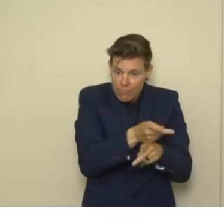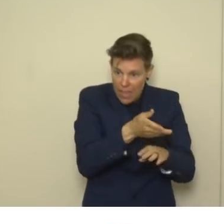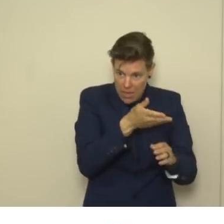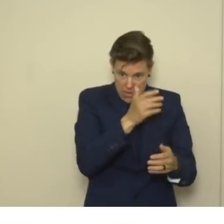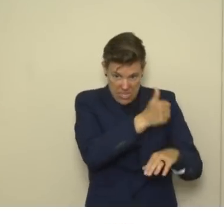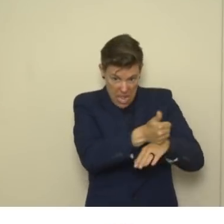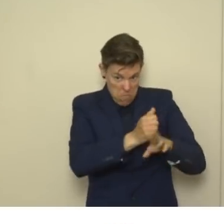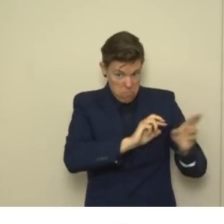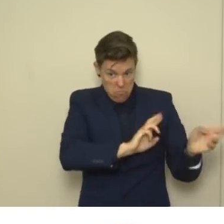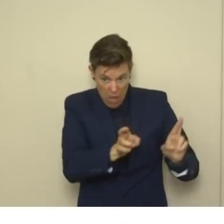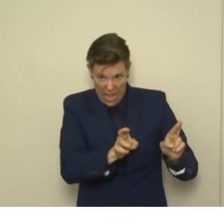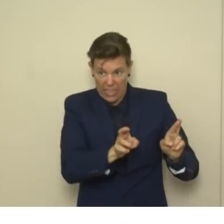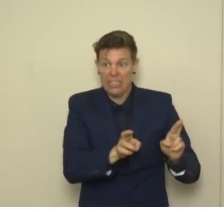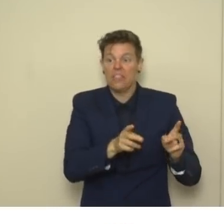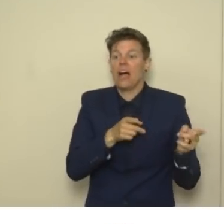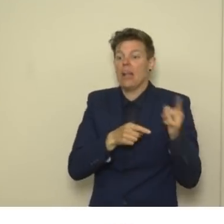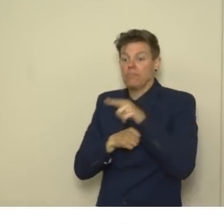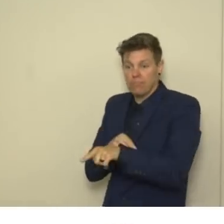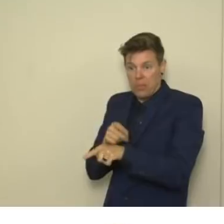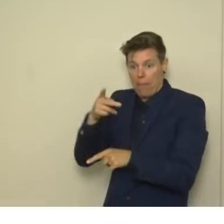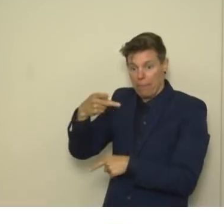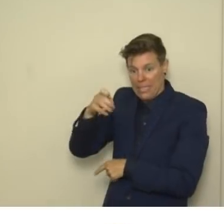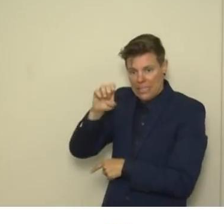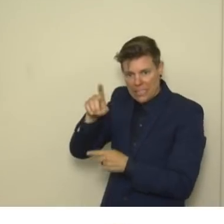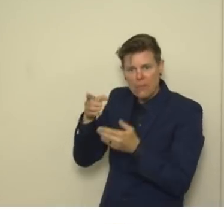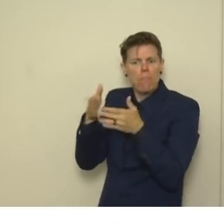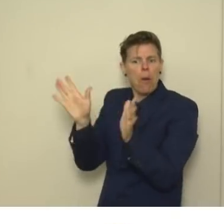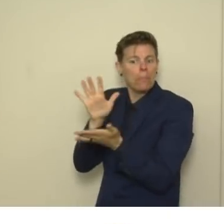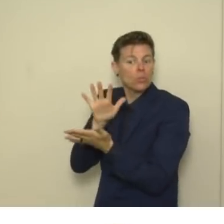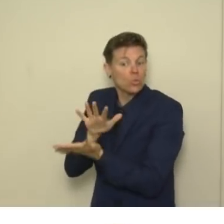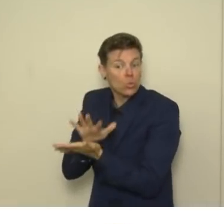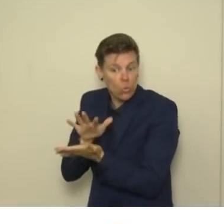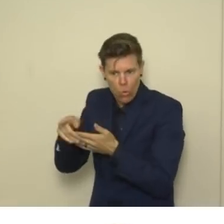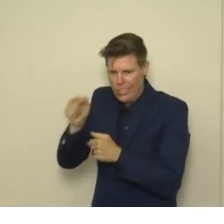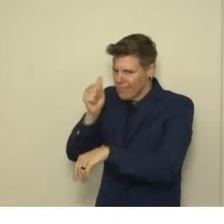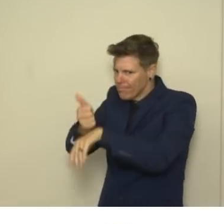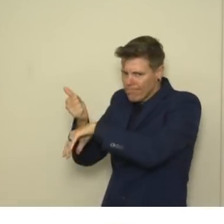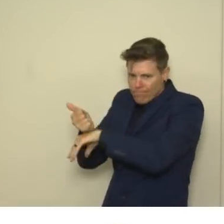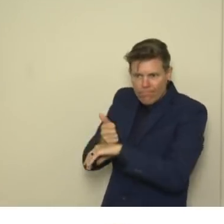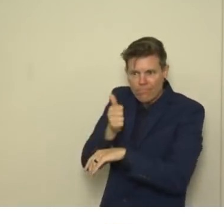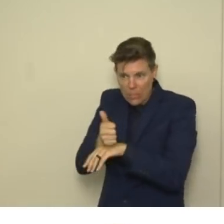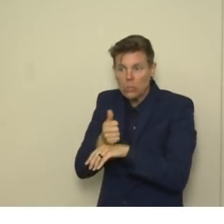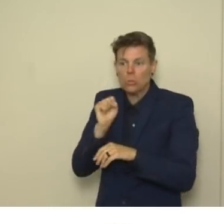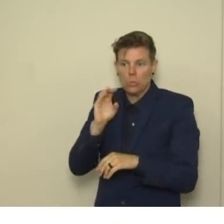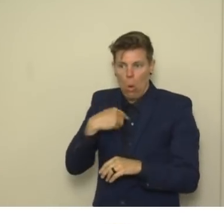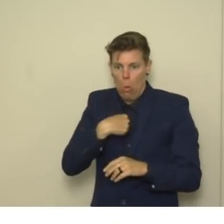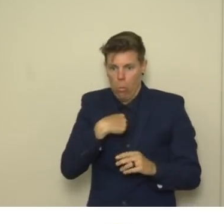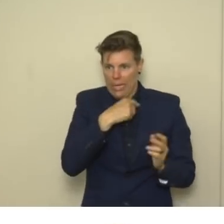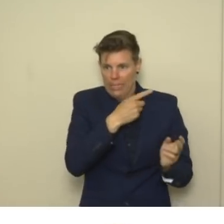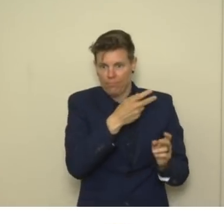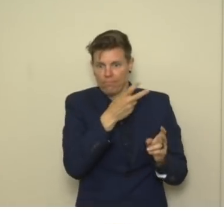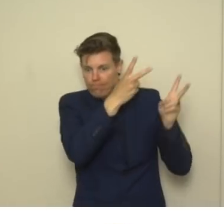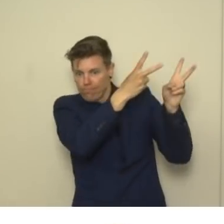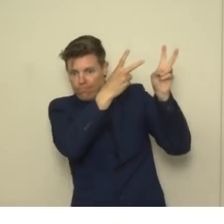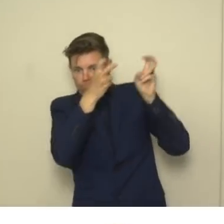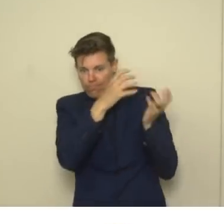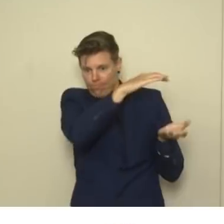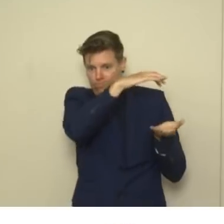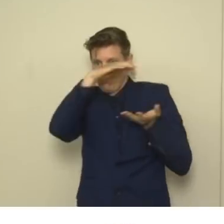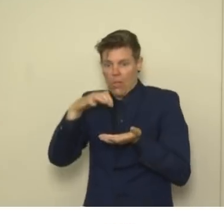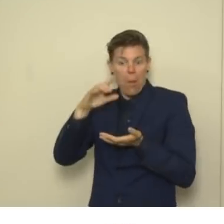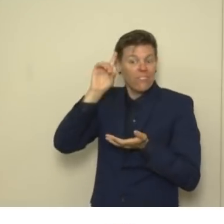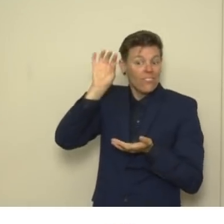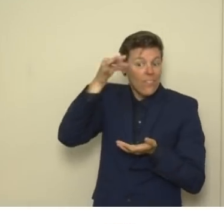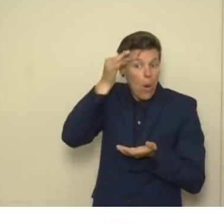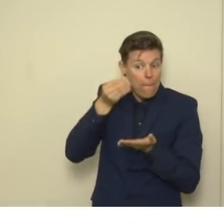diligently to make sure that where we can use federal money, that we can boost the amount of child care